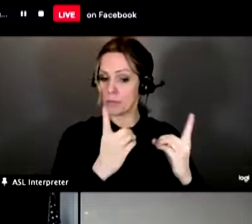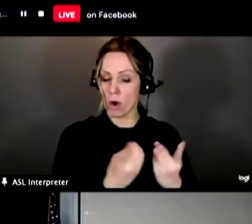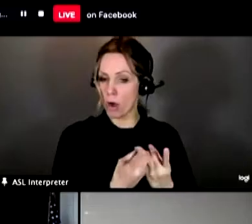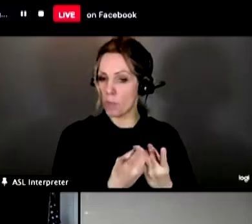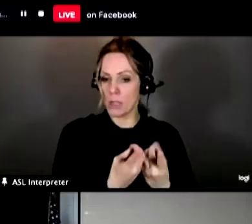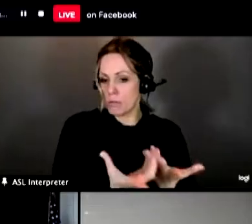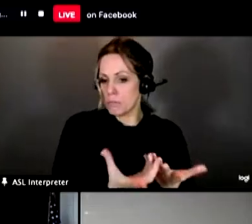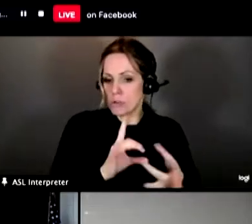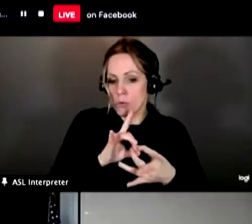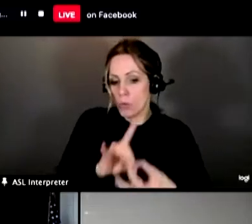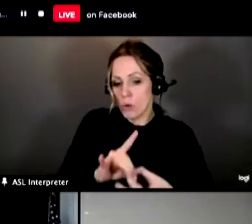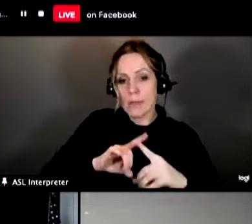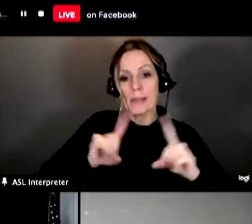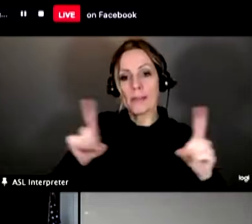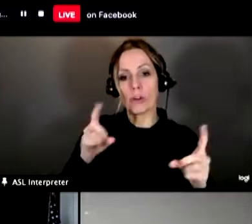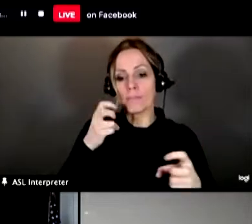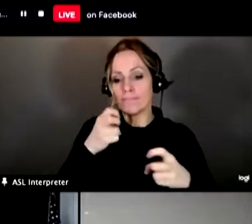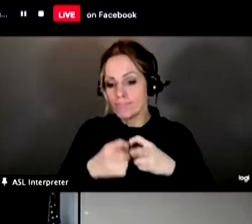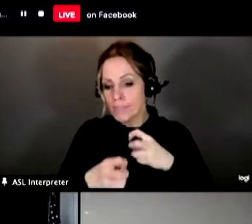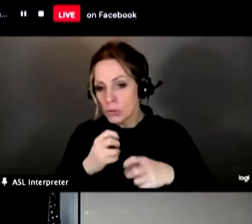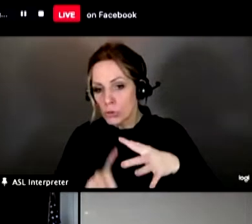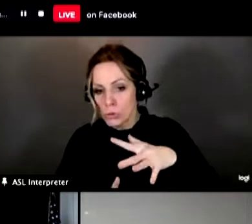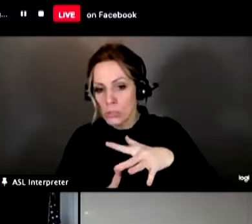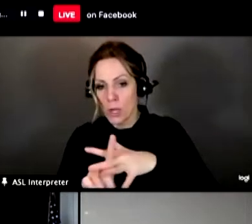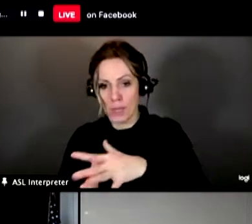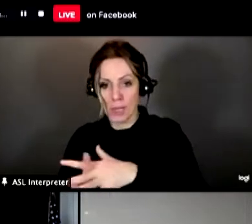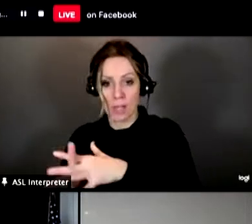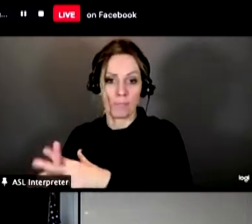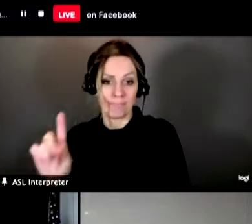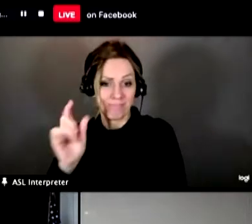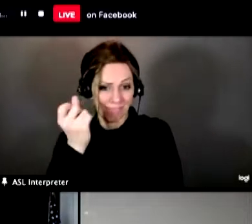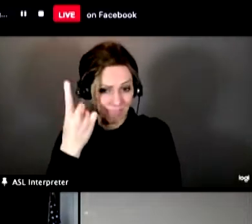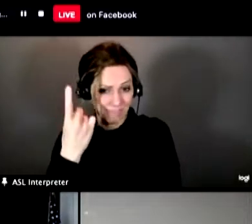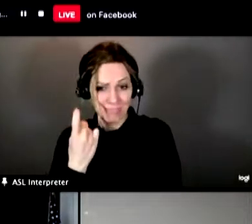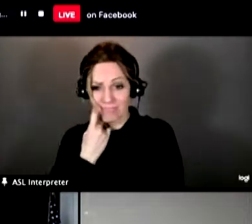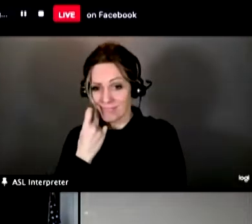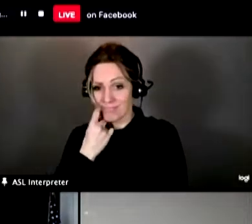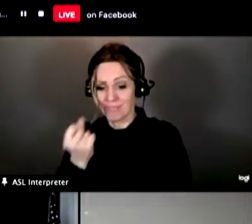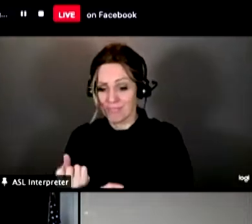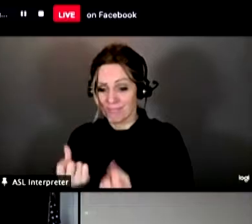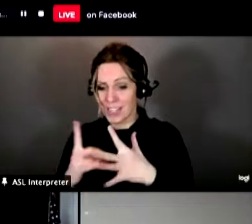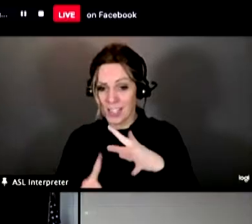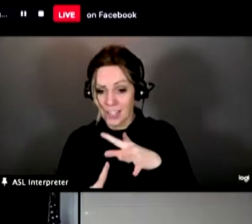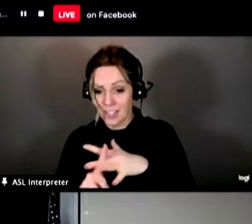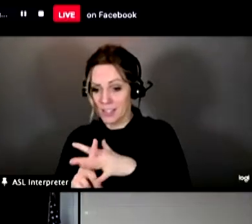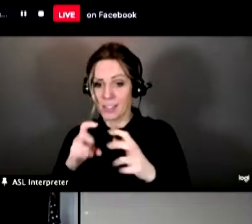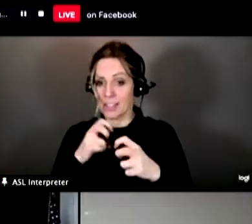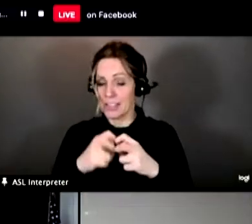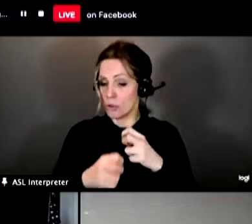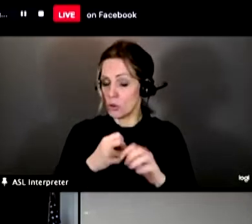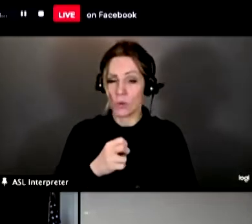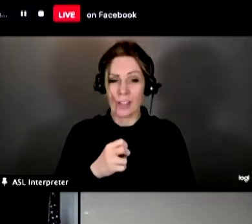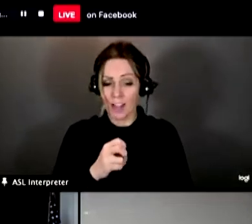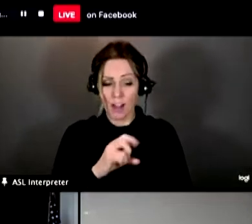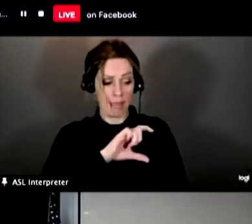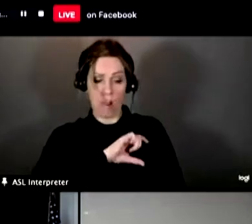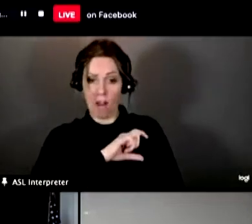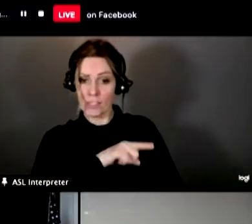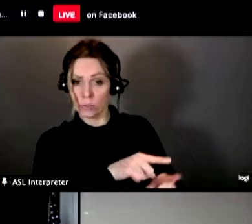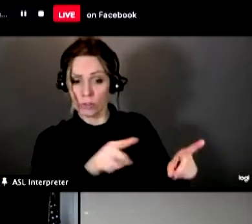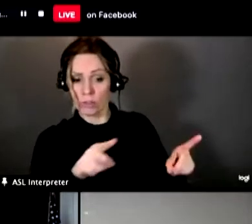on. And there's been a lot of issues. People or the officers or didn't take me seriously.